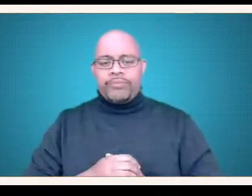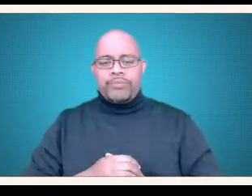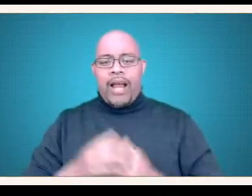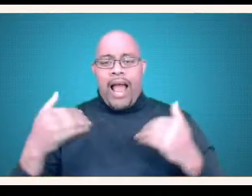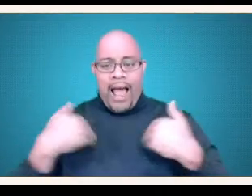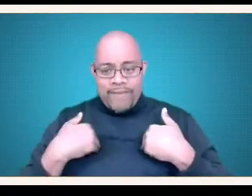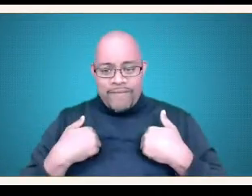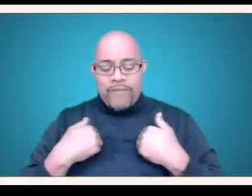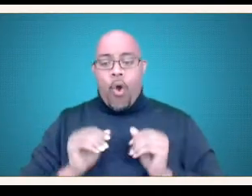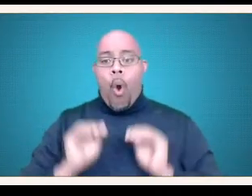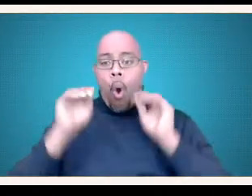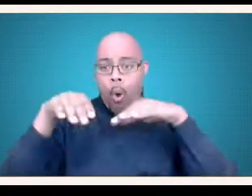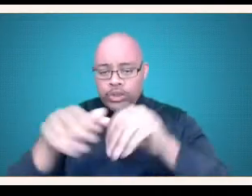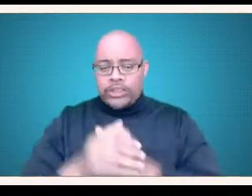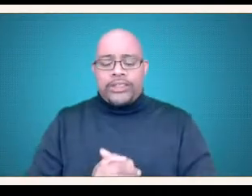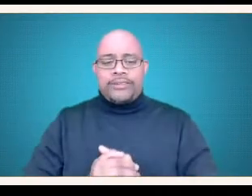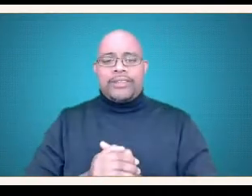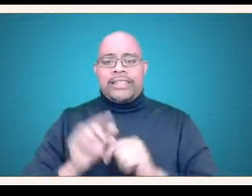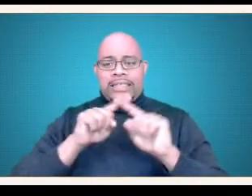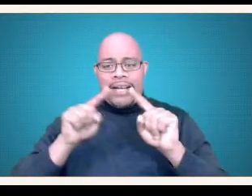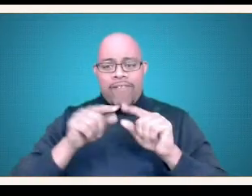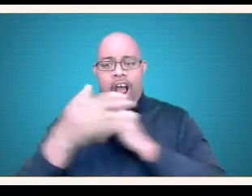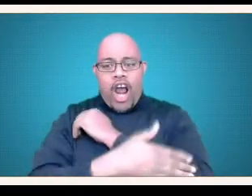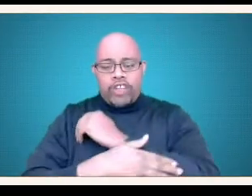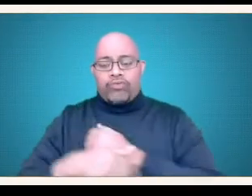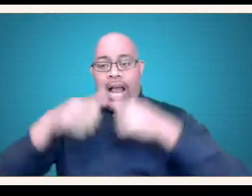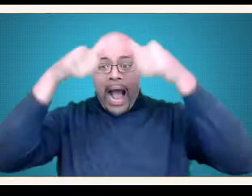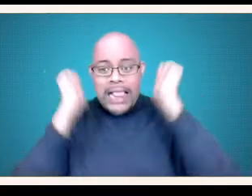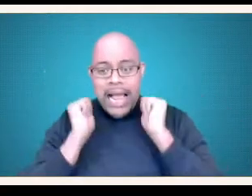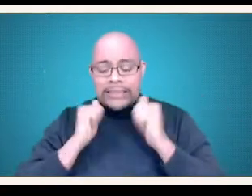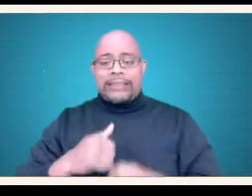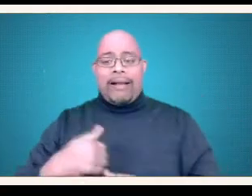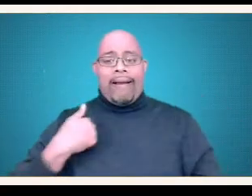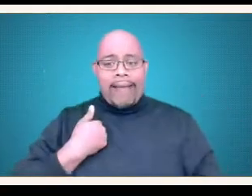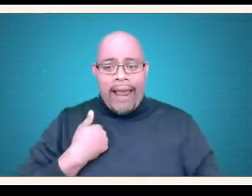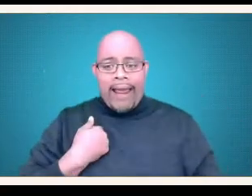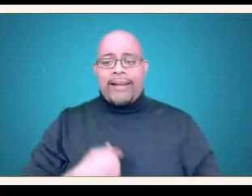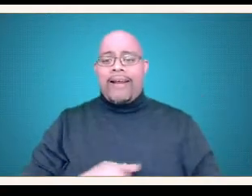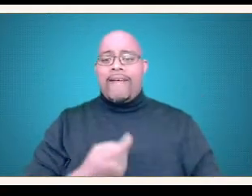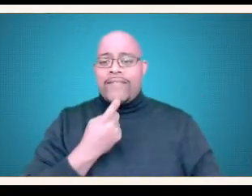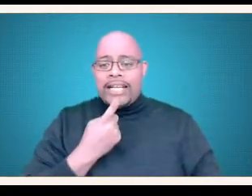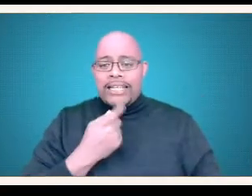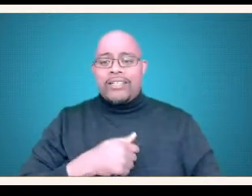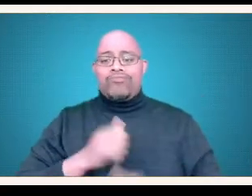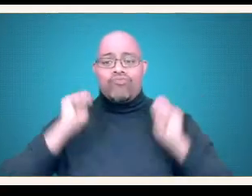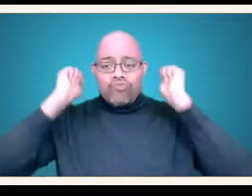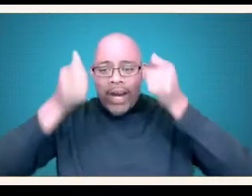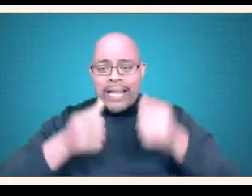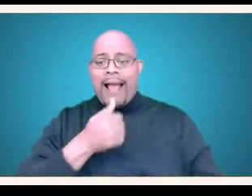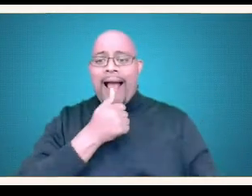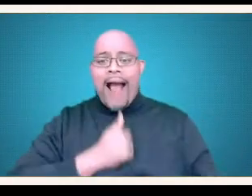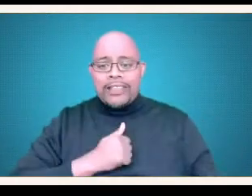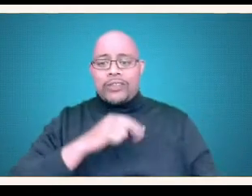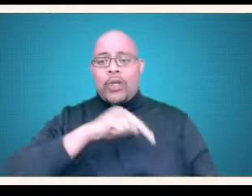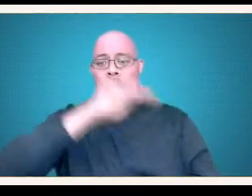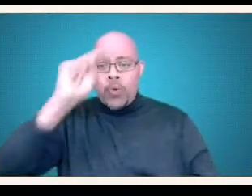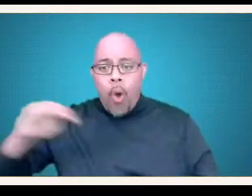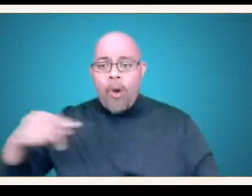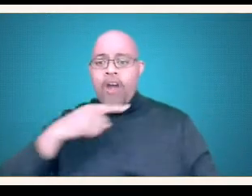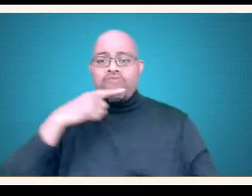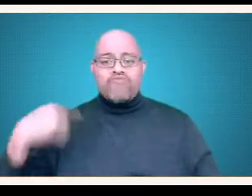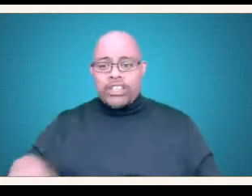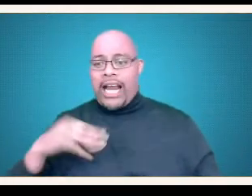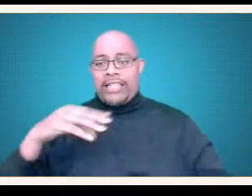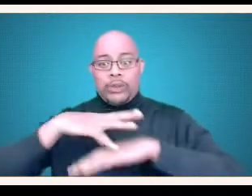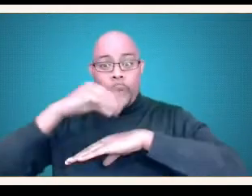the Earth. It consists of the Arctic Ocean, adjacent seas, and parts of Alaska, Canada, Finland, Greenland, Iceland,